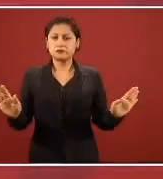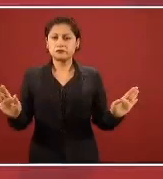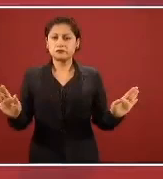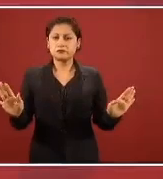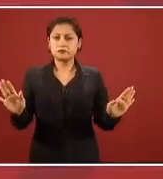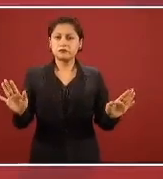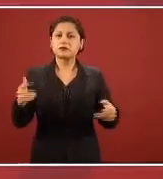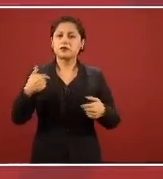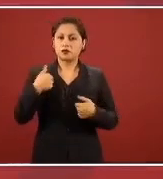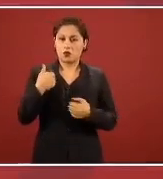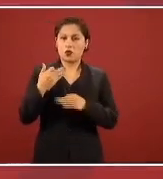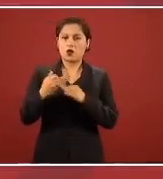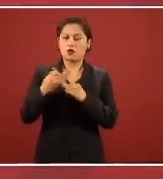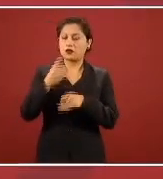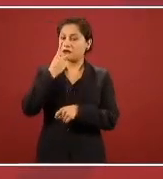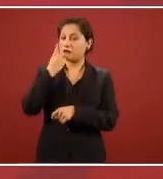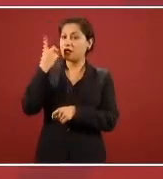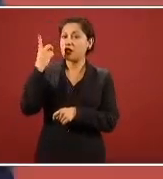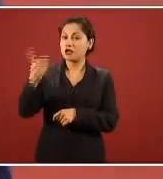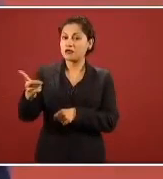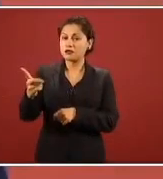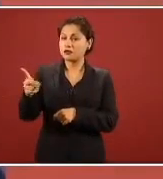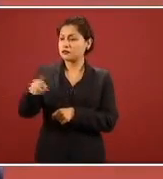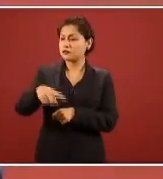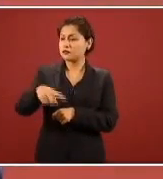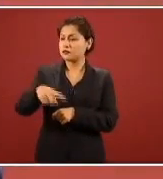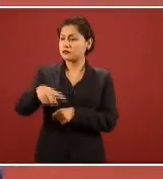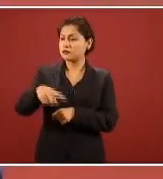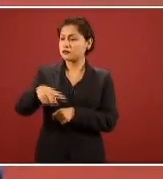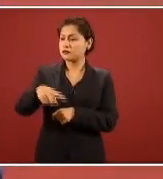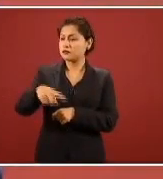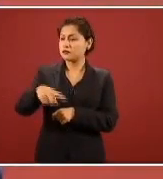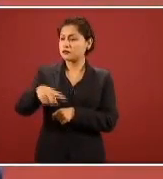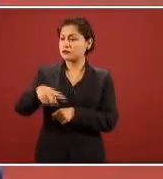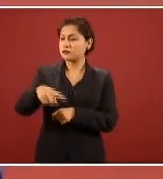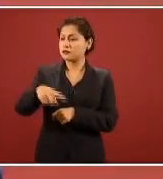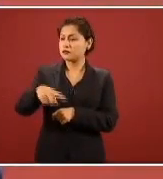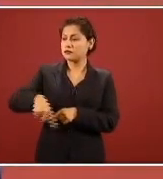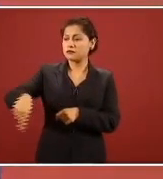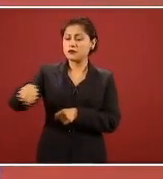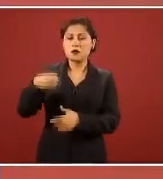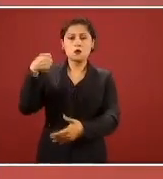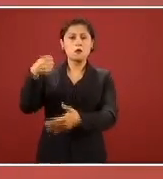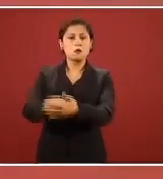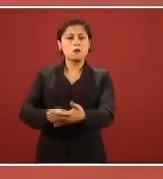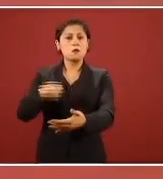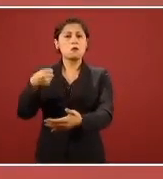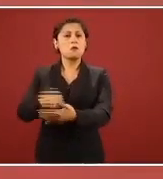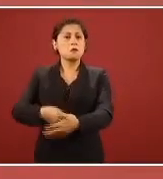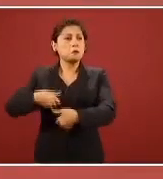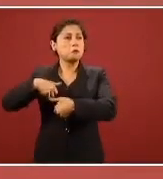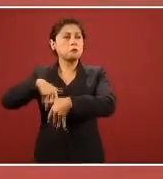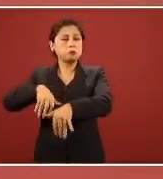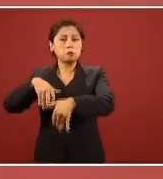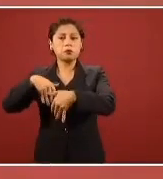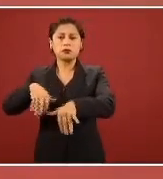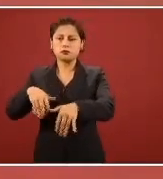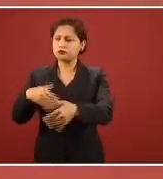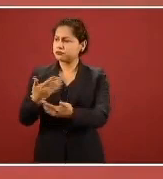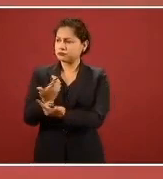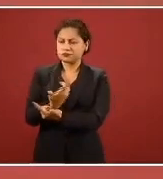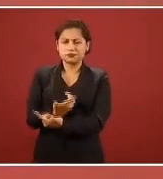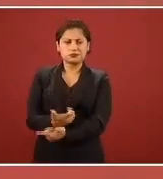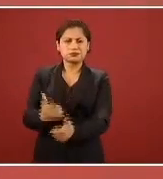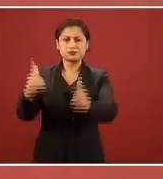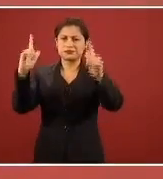your rights. De manifestarse. To manifest yourselves. Nosotros venimos de